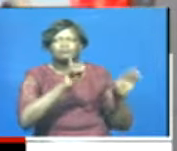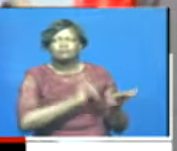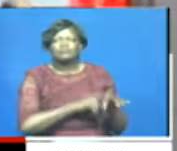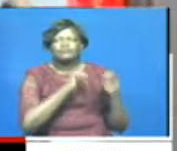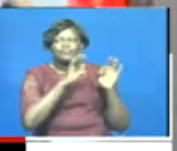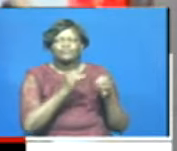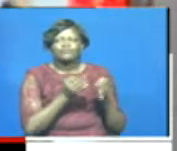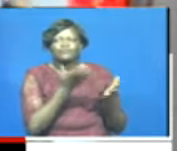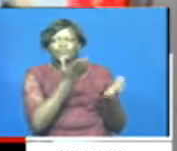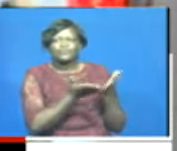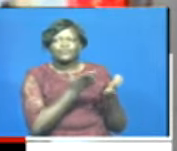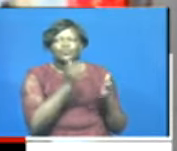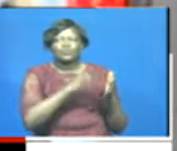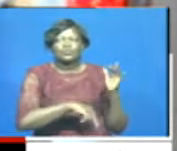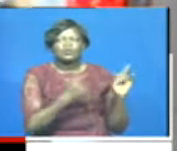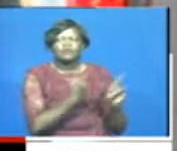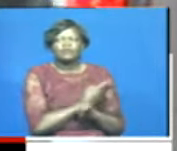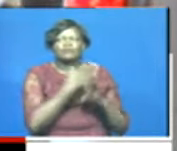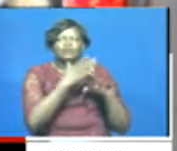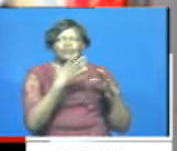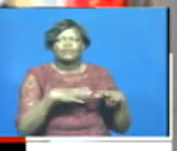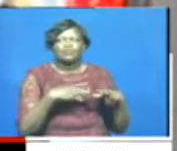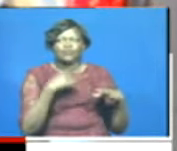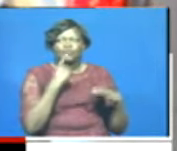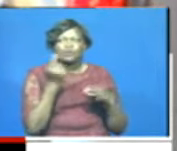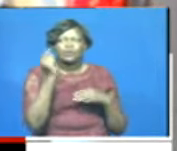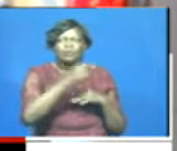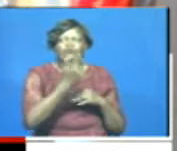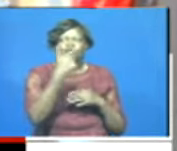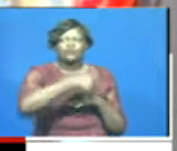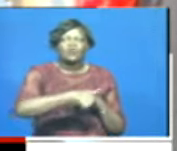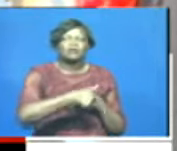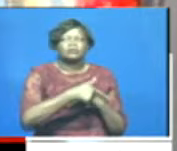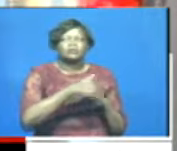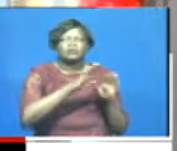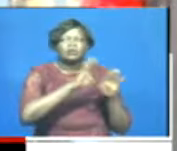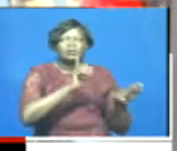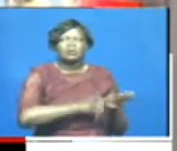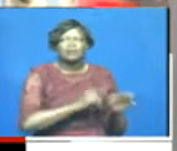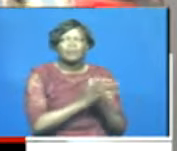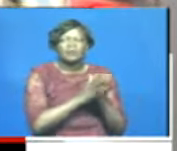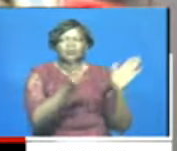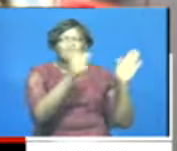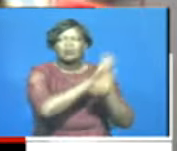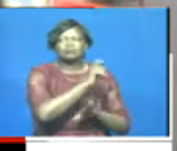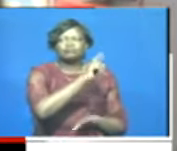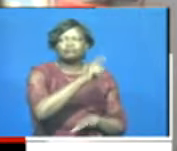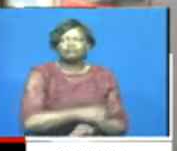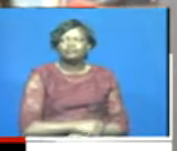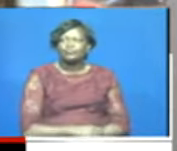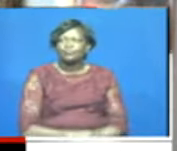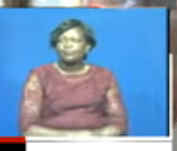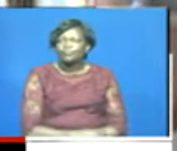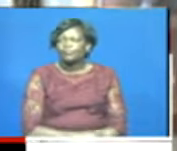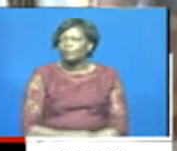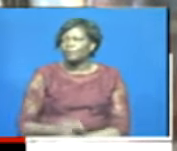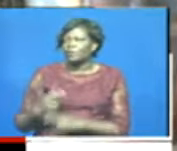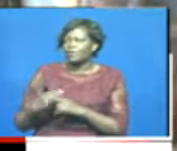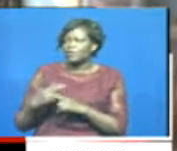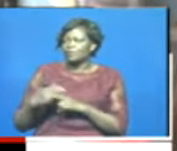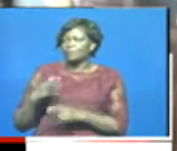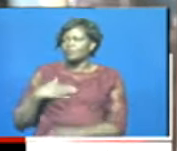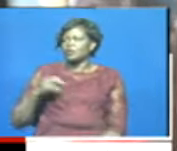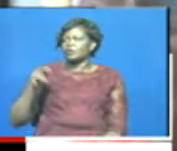gauge what is the difference between those people actually coming to fuel their vehicles during the day and now. Then. My name is Norbert Rachel. I'm